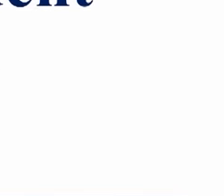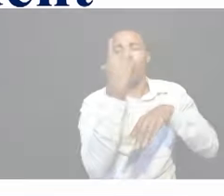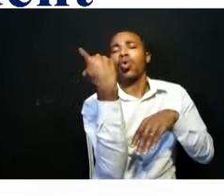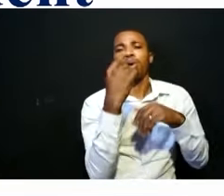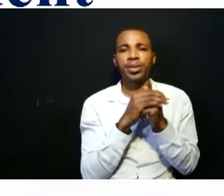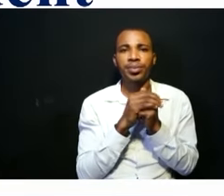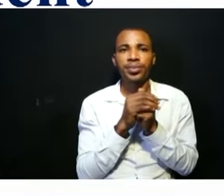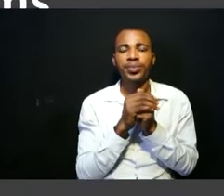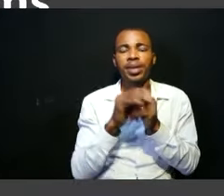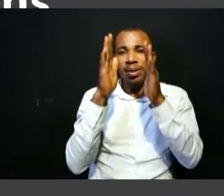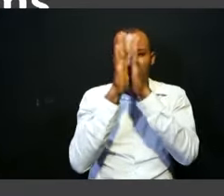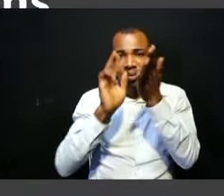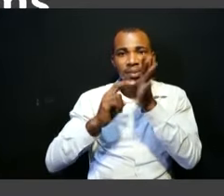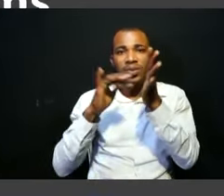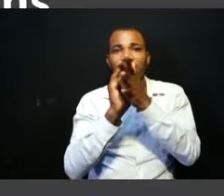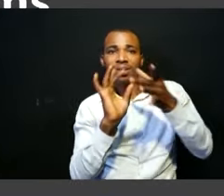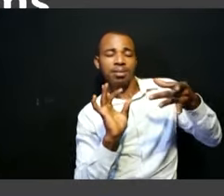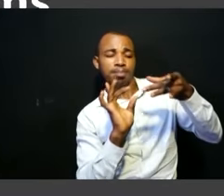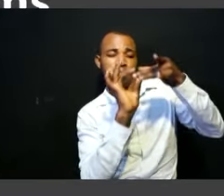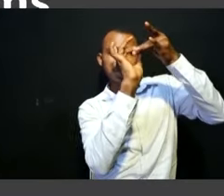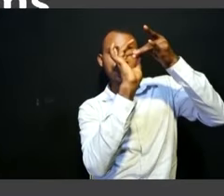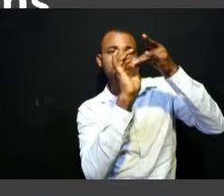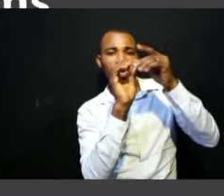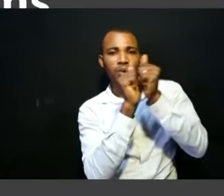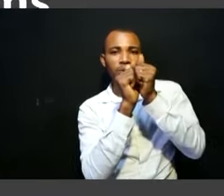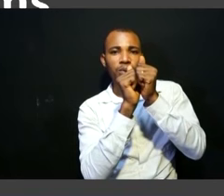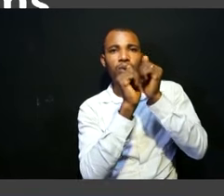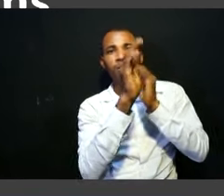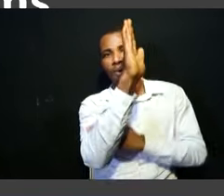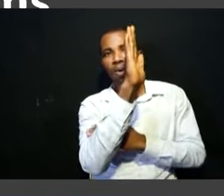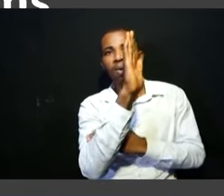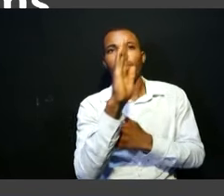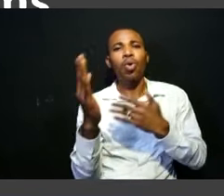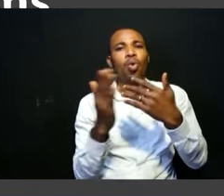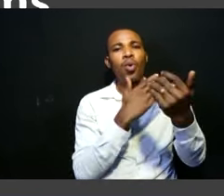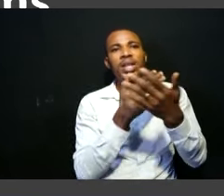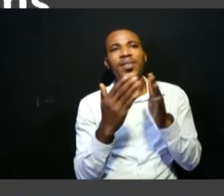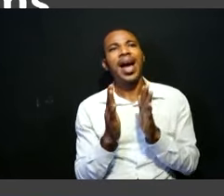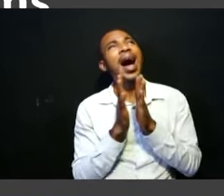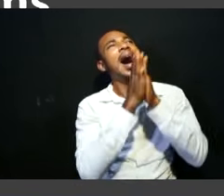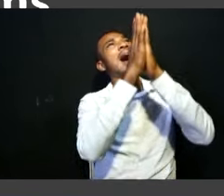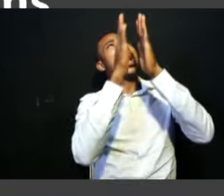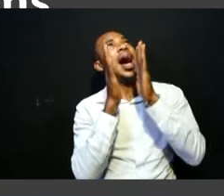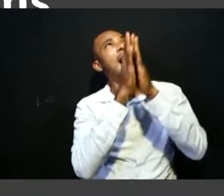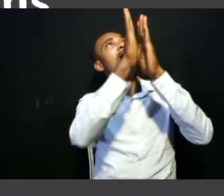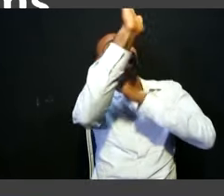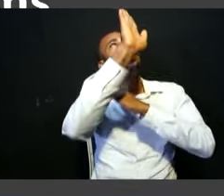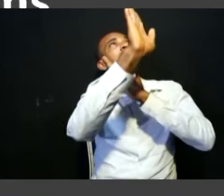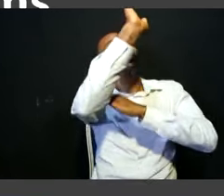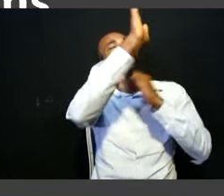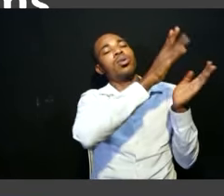Prayer is partnership with the Almighty in meeting needs, answering questions, and solving